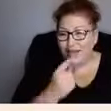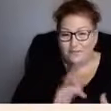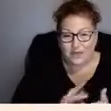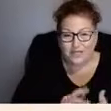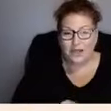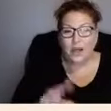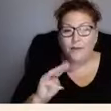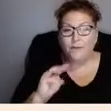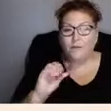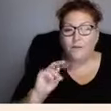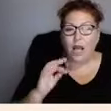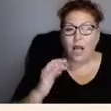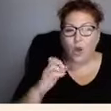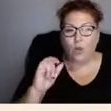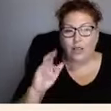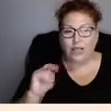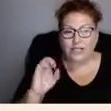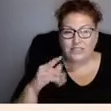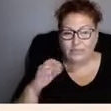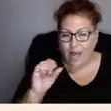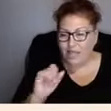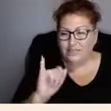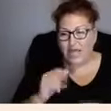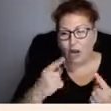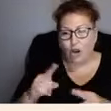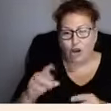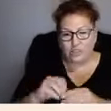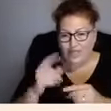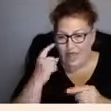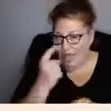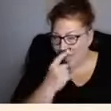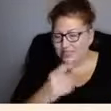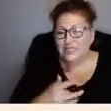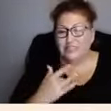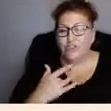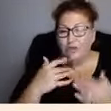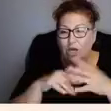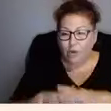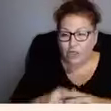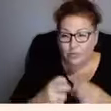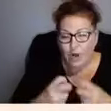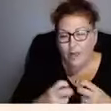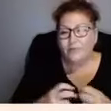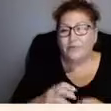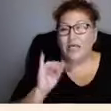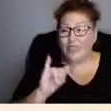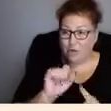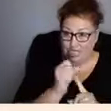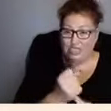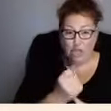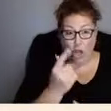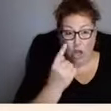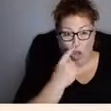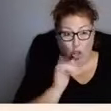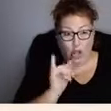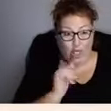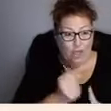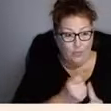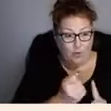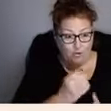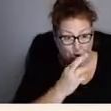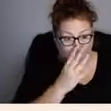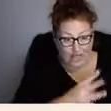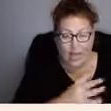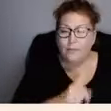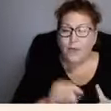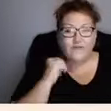in the eyes, and sensory integration problems. So there are conditions that look like abuse or neglect, but if you're not sure, report it,